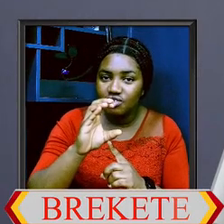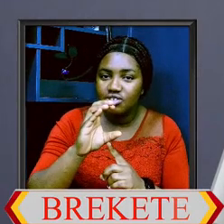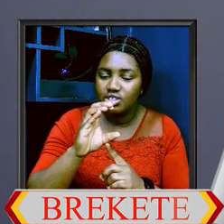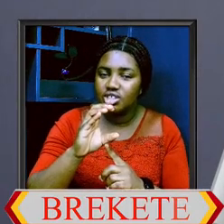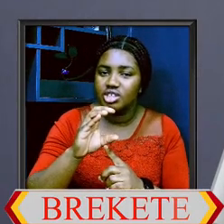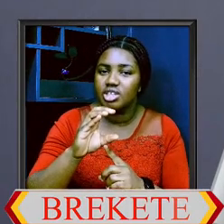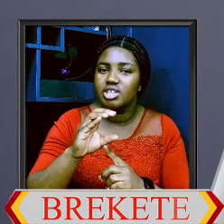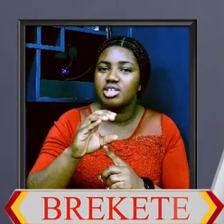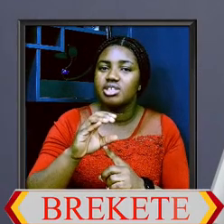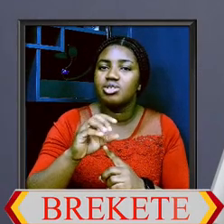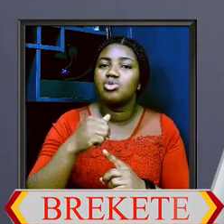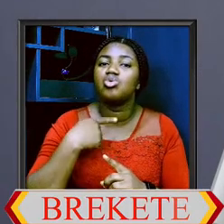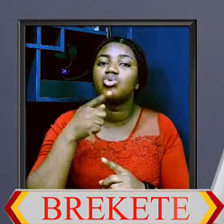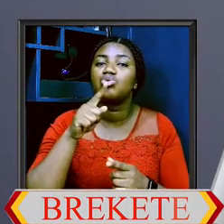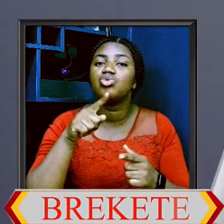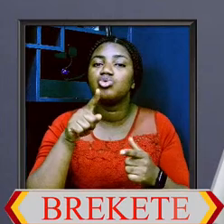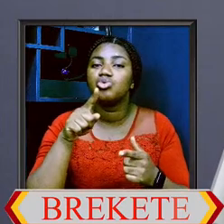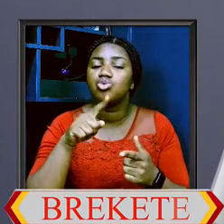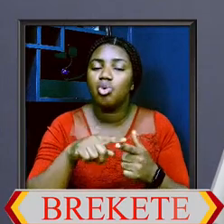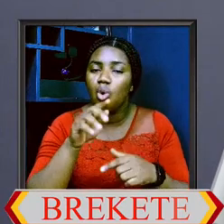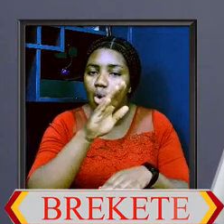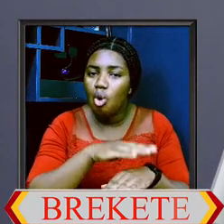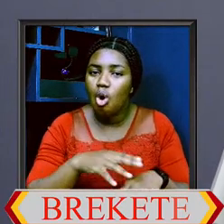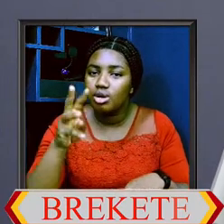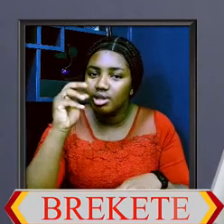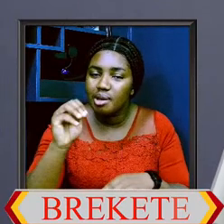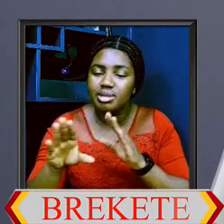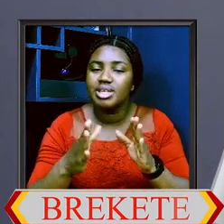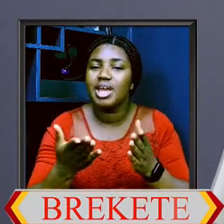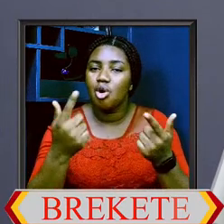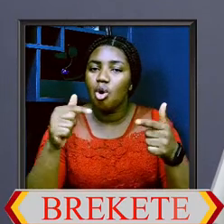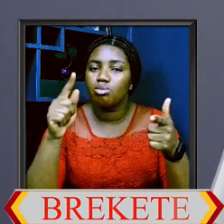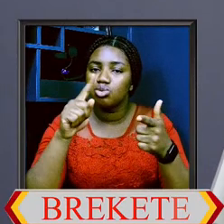talk make you call them then come to the Palace